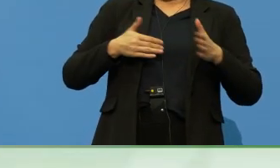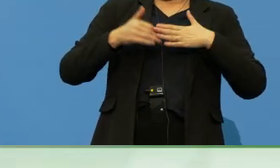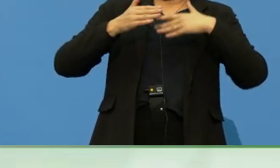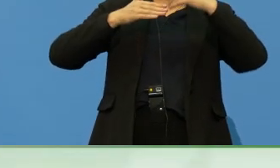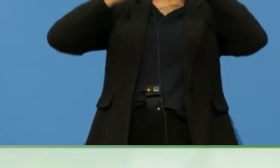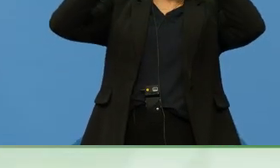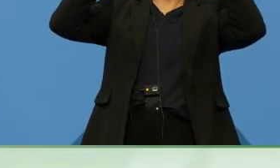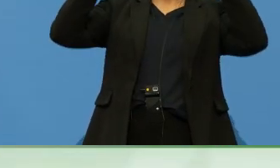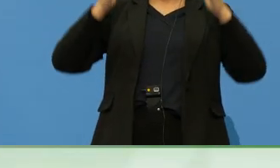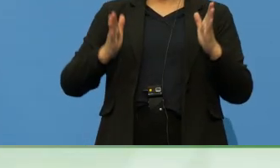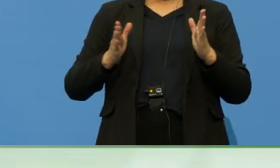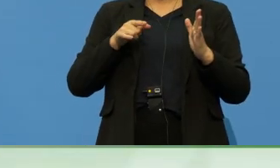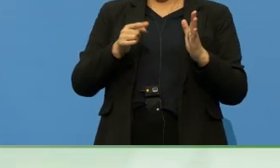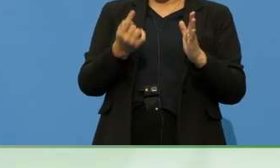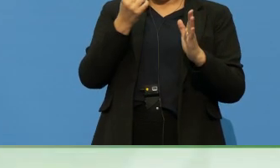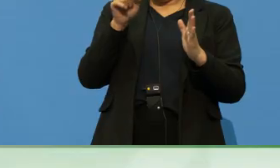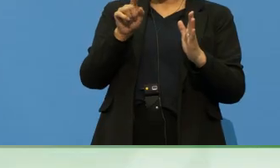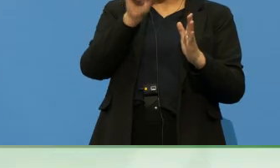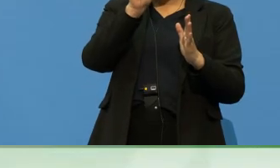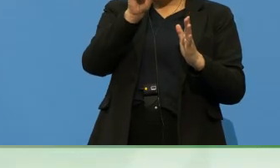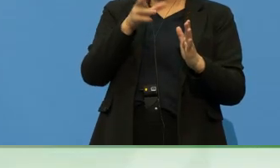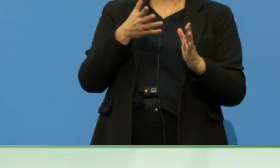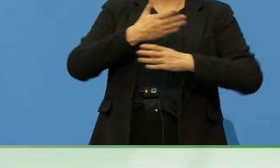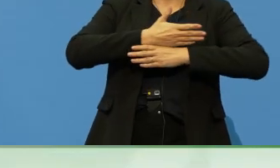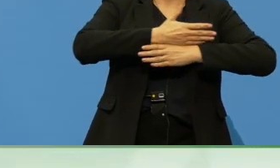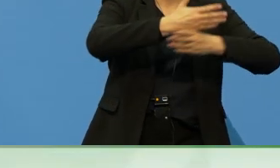why the universal design was only solution for us,